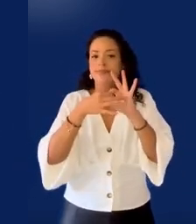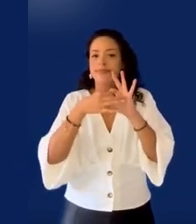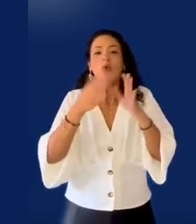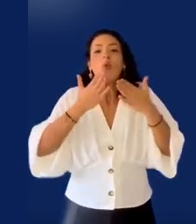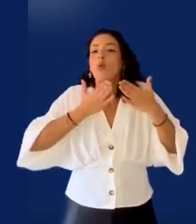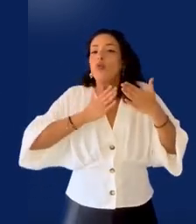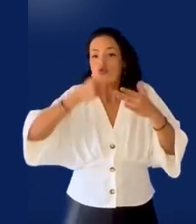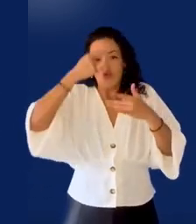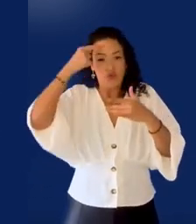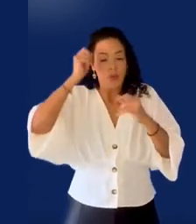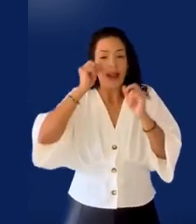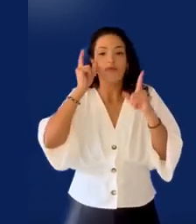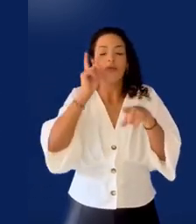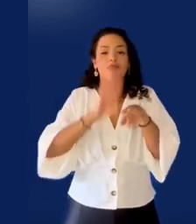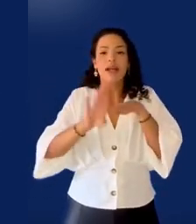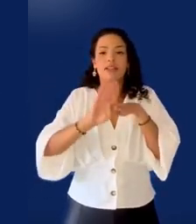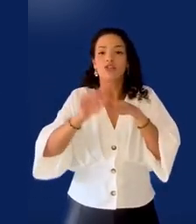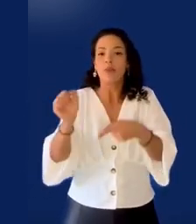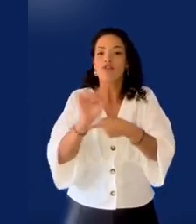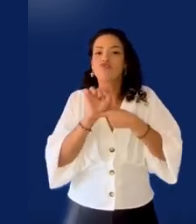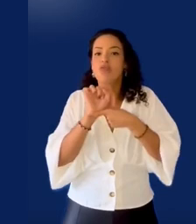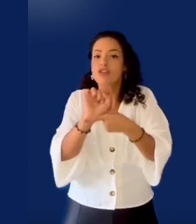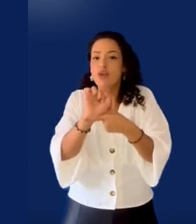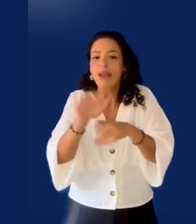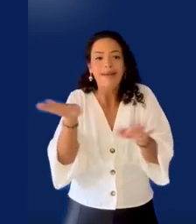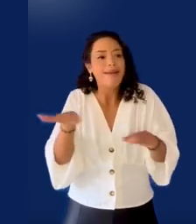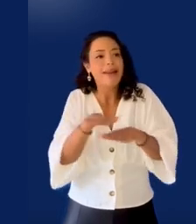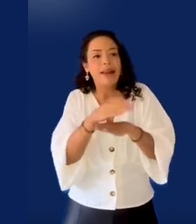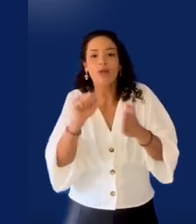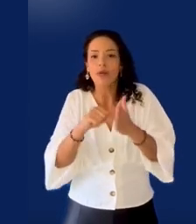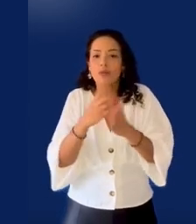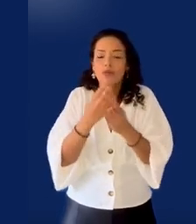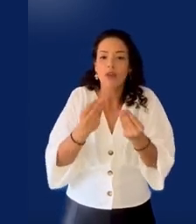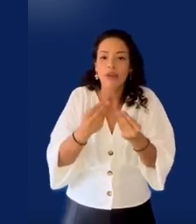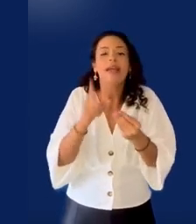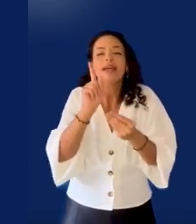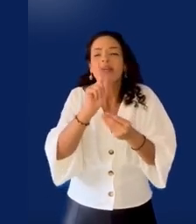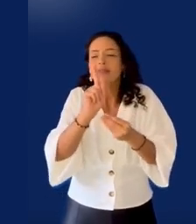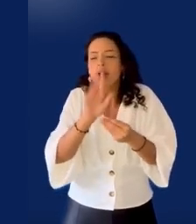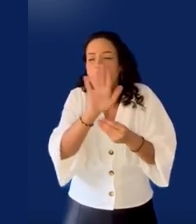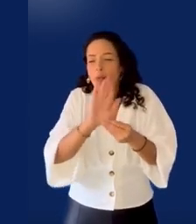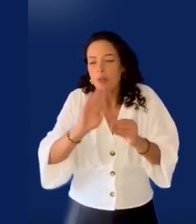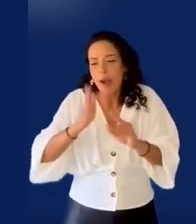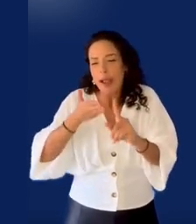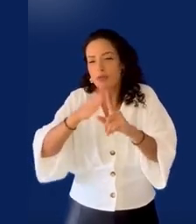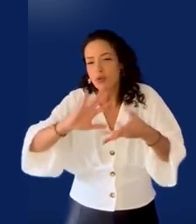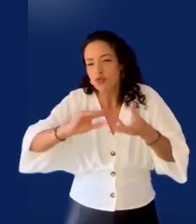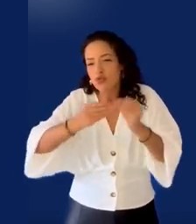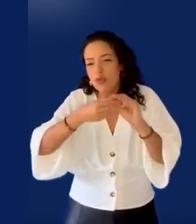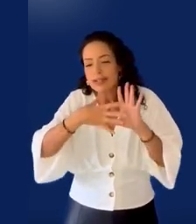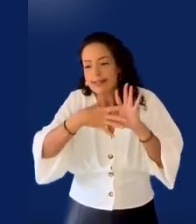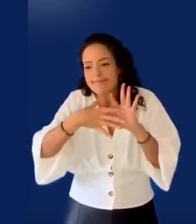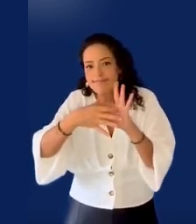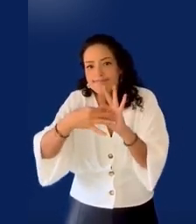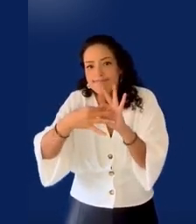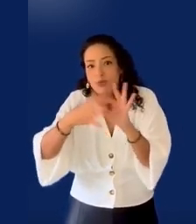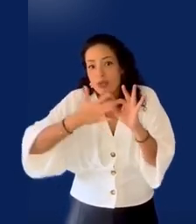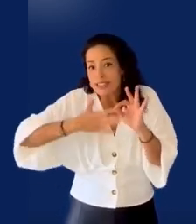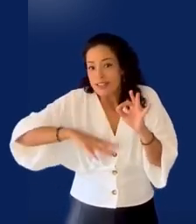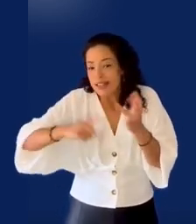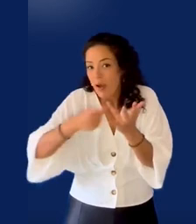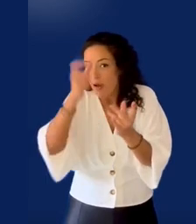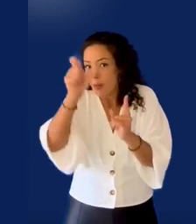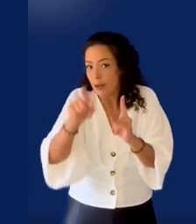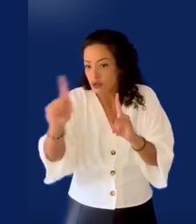rescuing, fixing, healing and problem-solving, it is about forming connections in this place of darkness so that someone might just be able to reconnect with